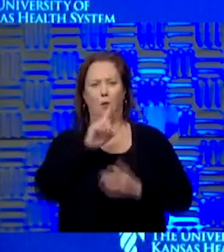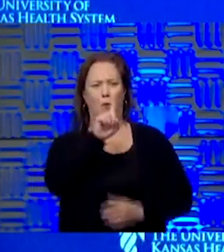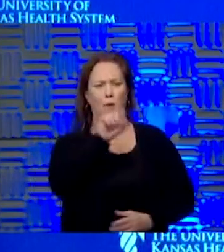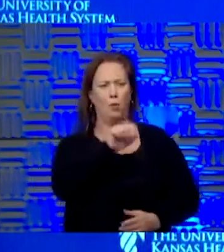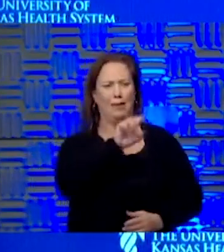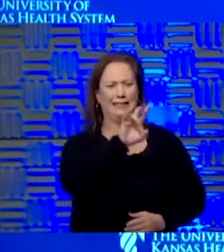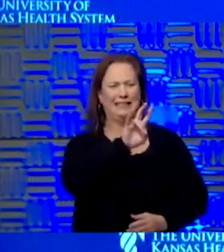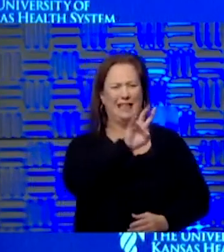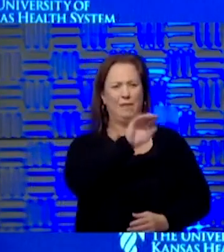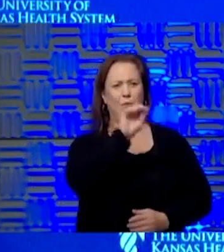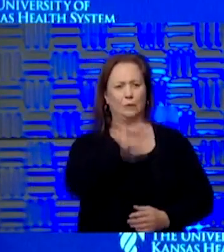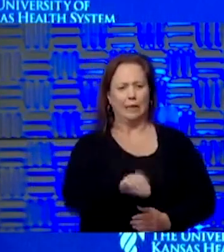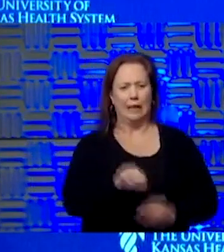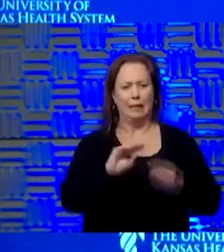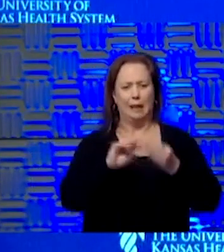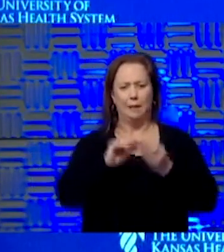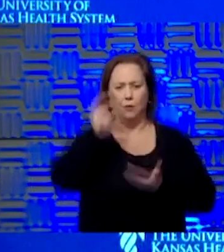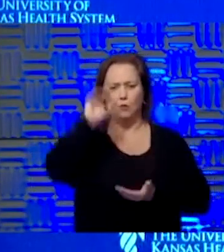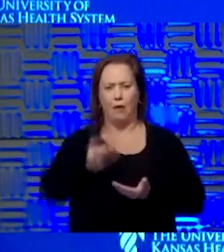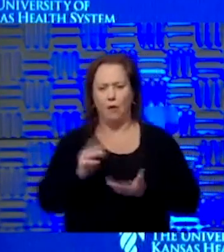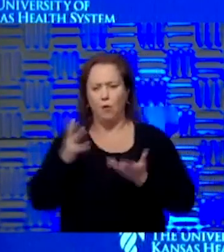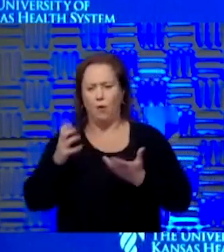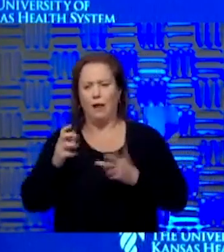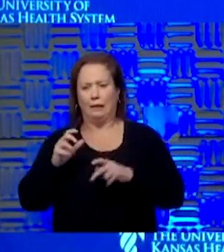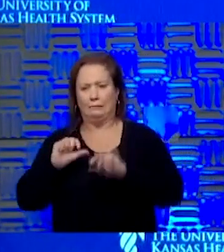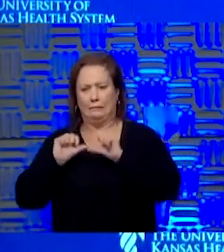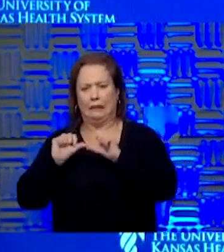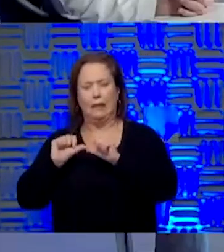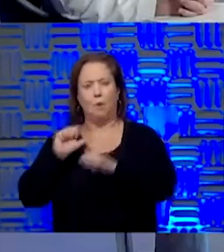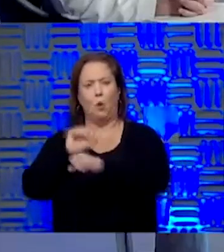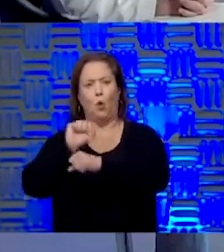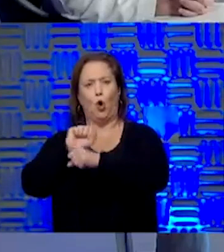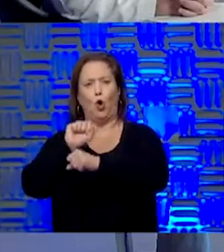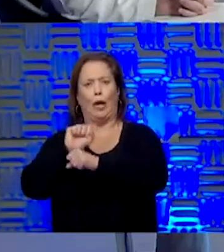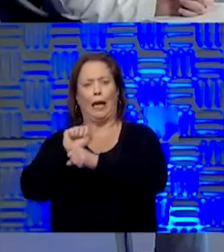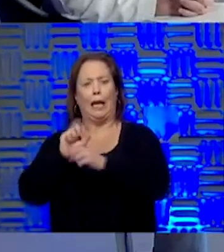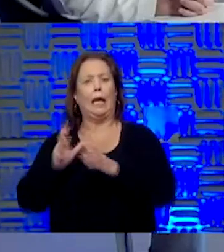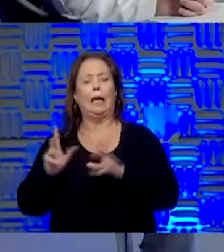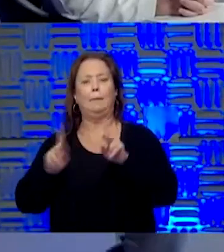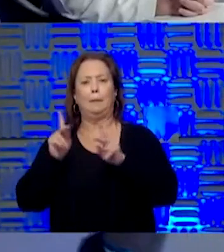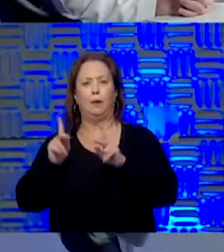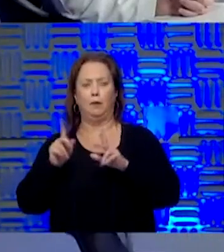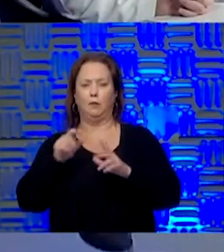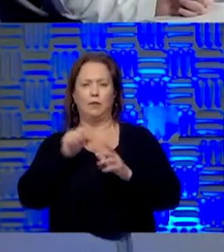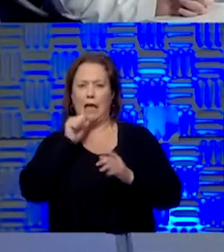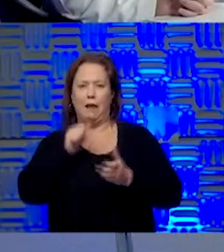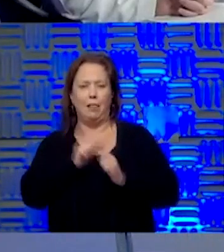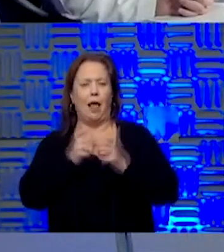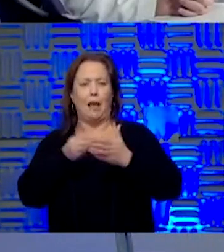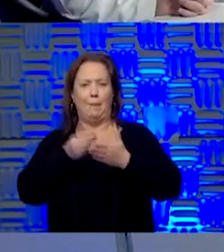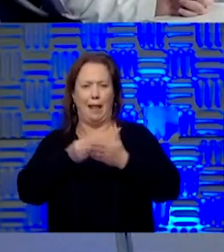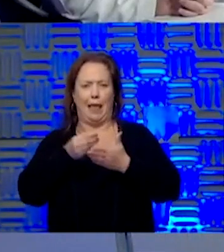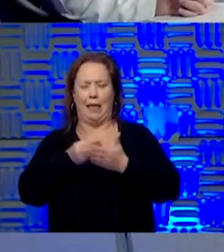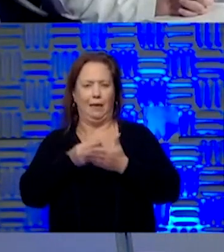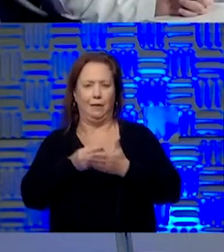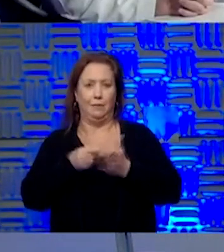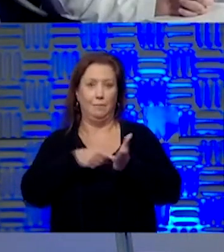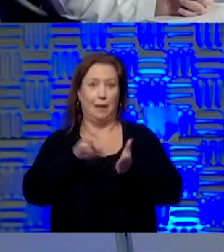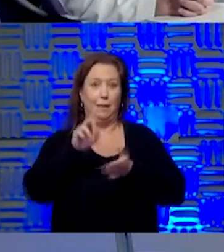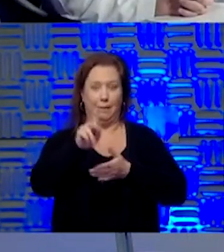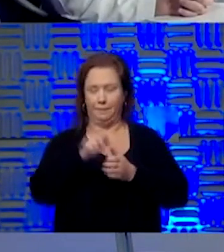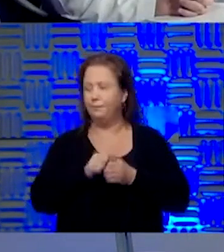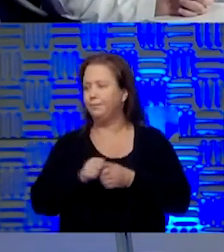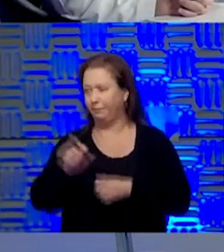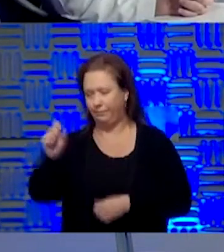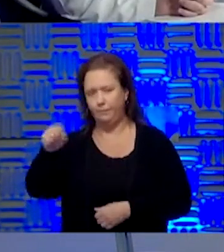and your volumes are down, you're trying to keep your people employed. Not a lot of spare dollars to pay stuff back, just to be honest. Yeah, and we did take advantage of that, so we have some of